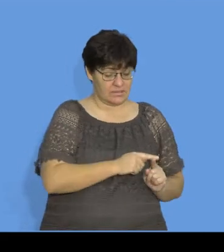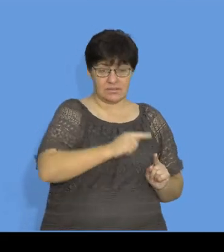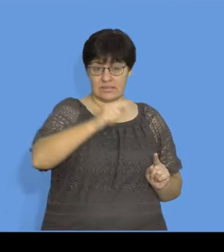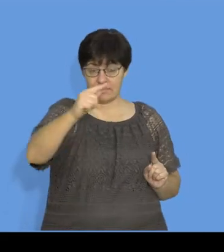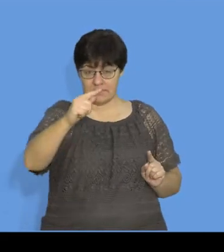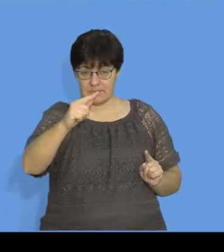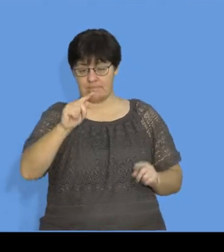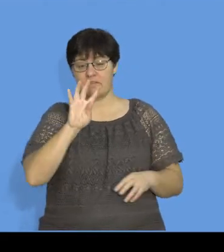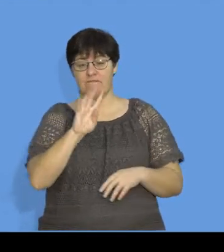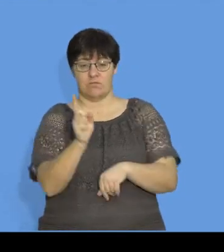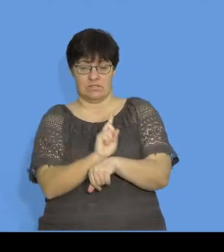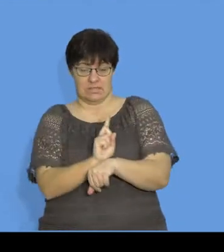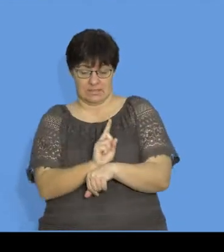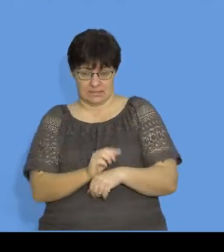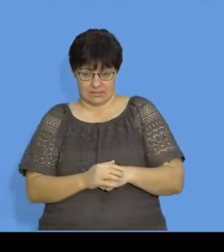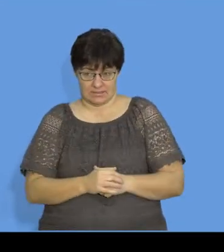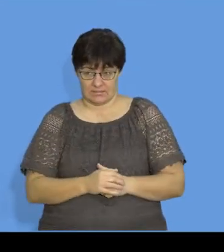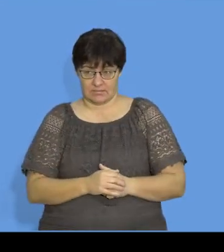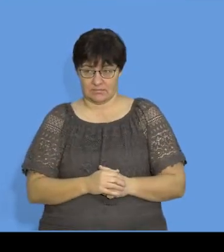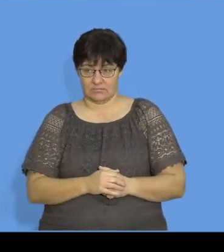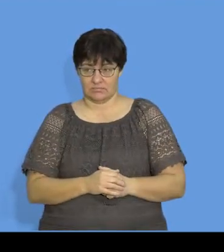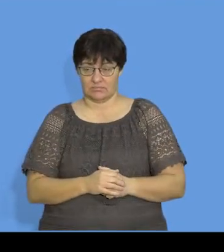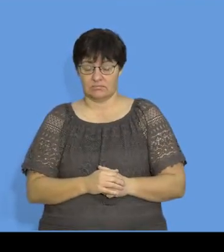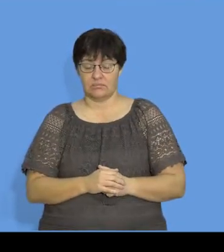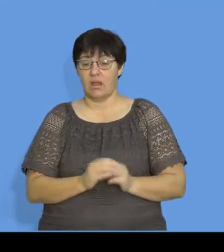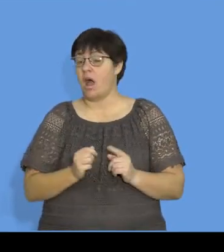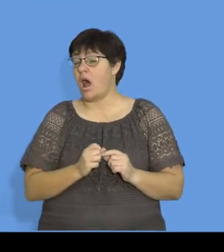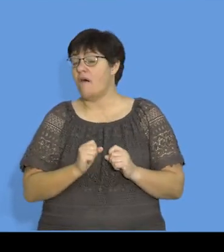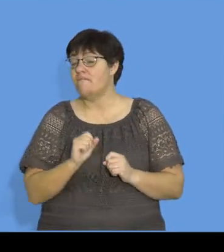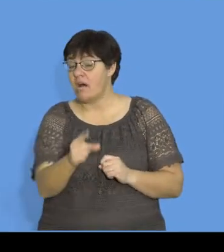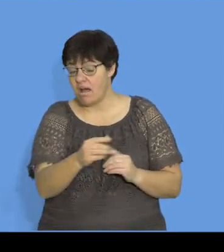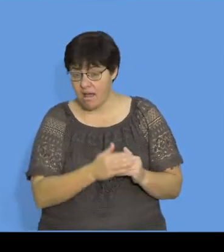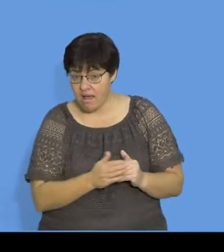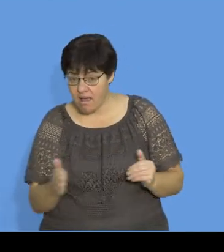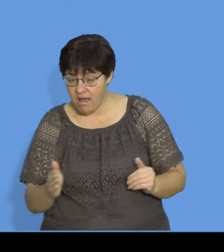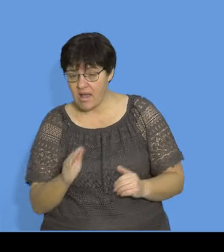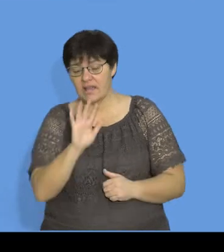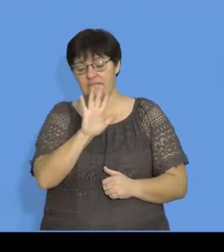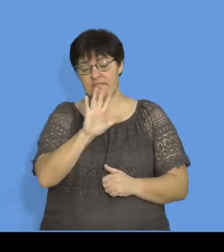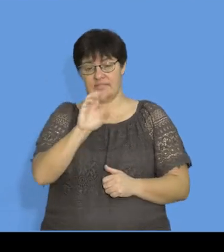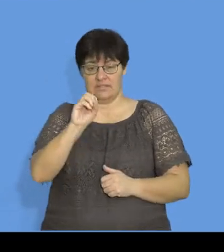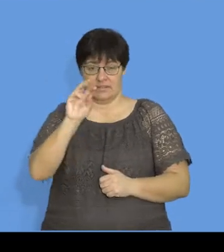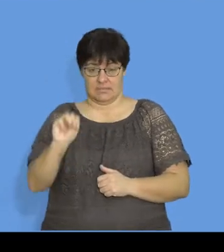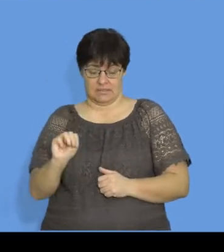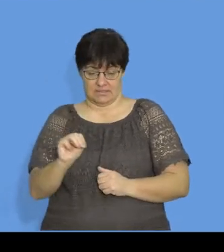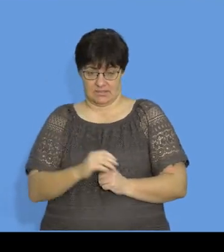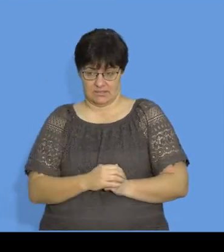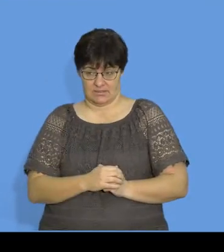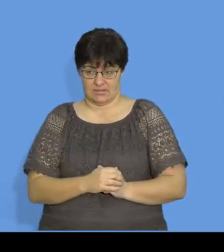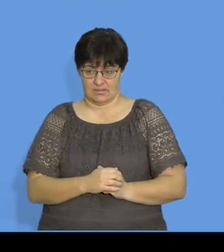here is 4 seconds. My distance is 50 meters.